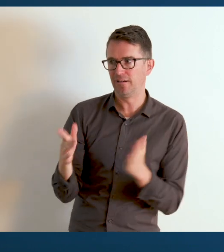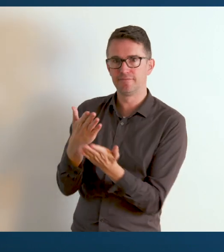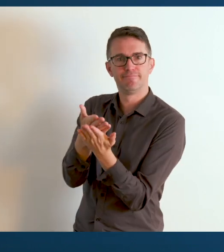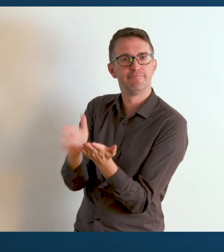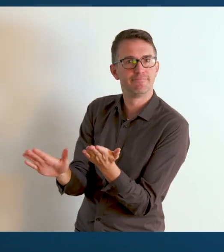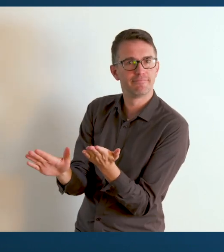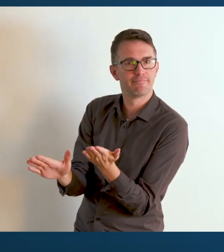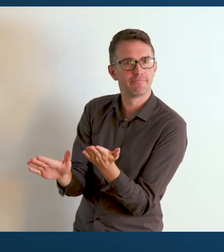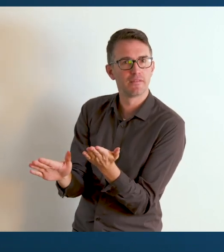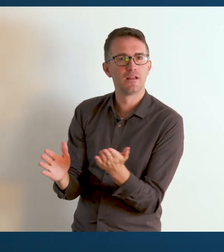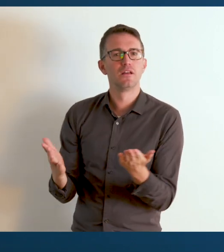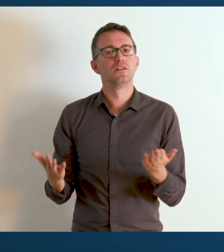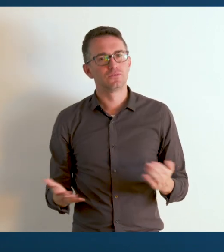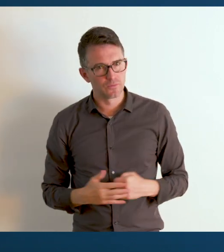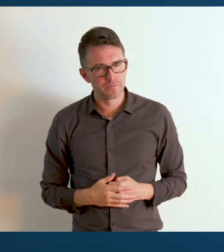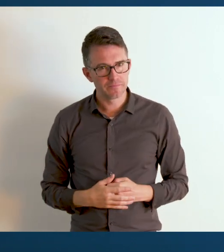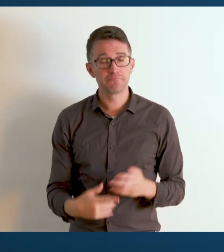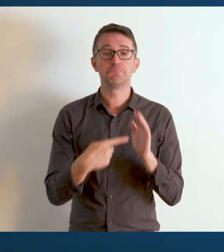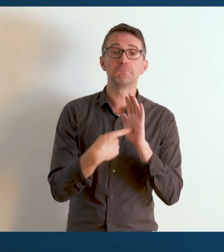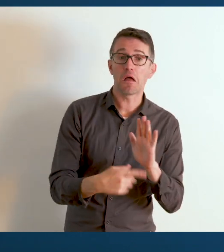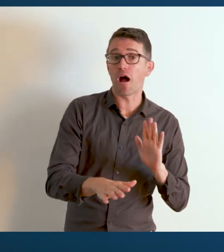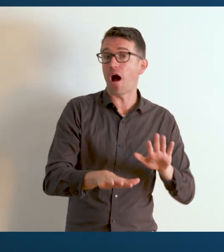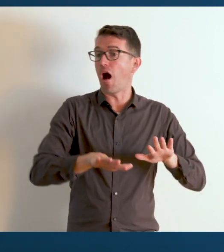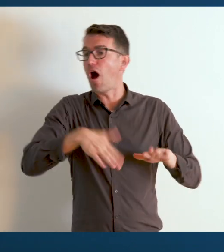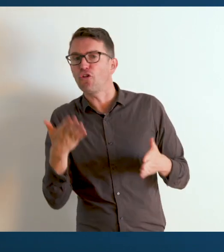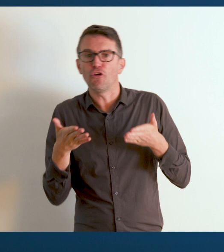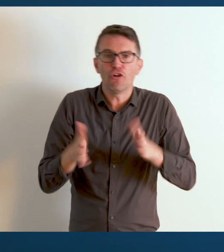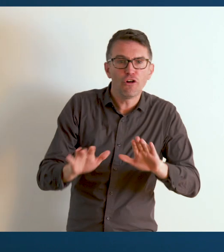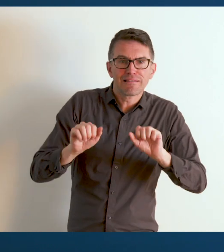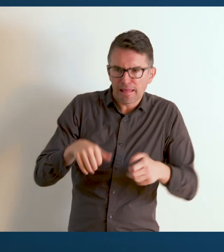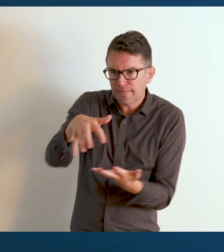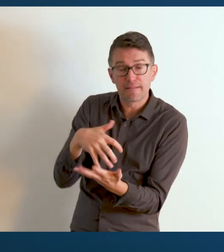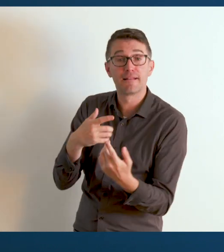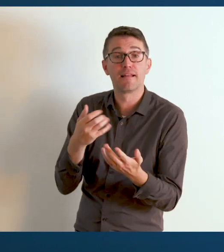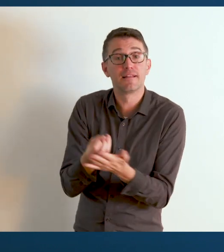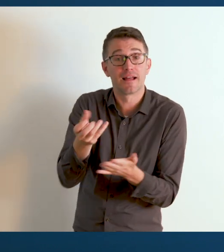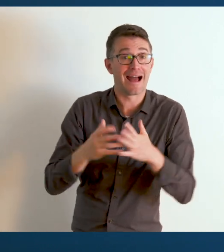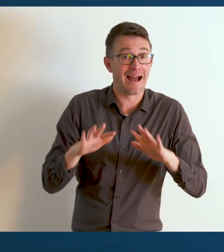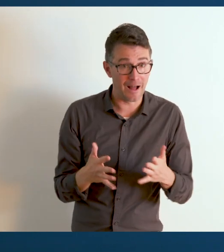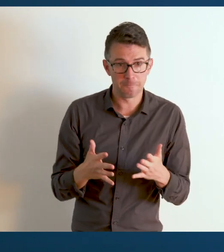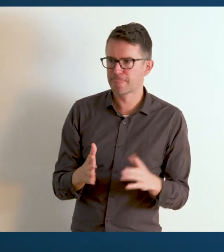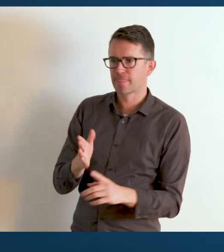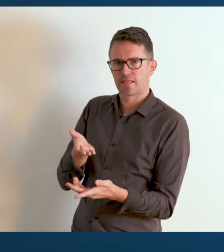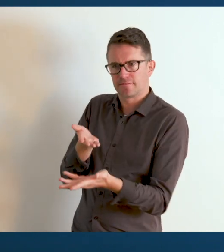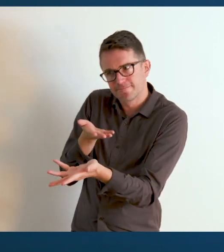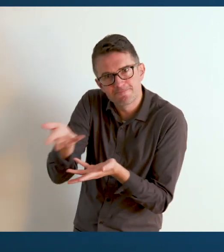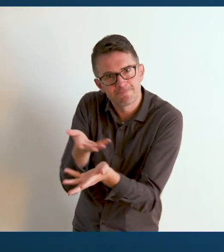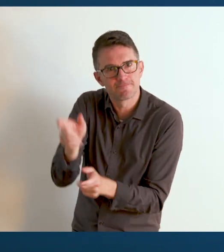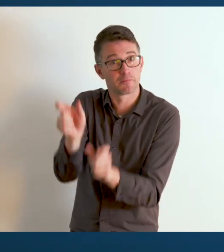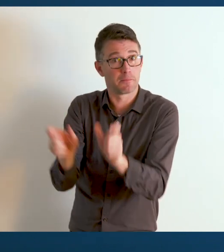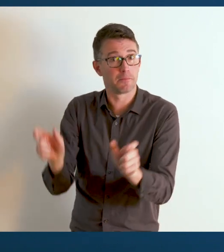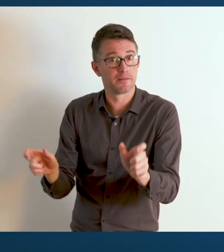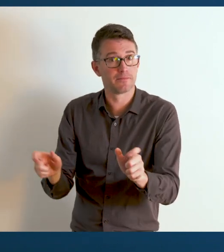Another way to collect information on people with disabilities is through direct assessments. So far, we've been talking